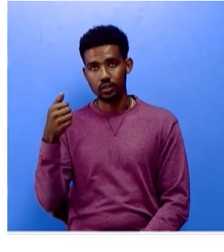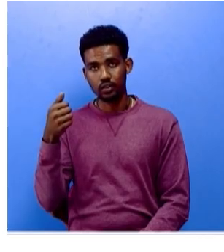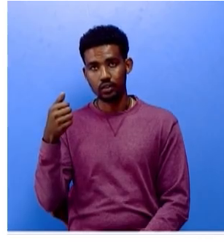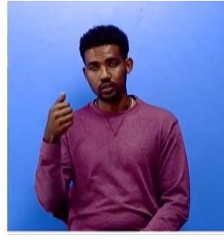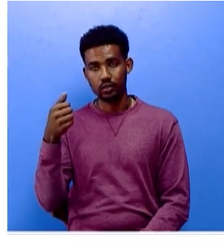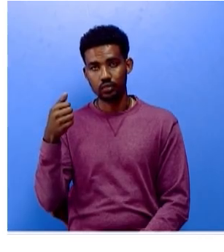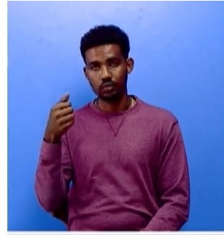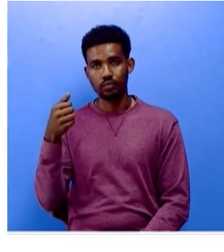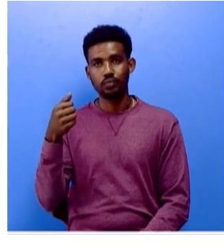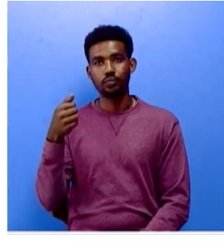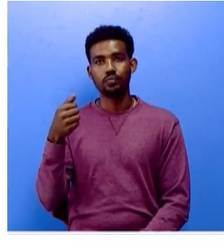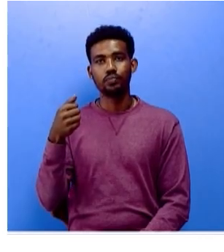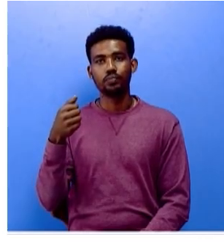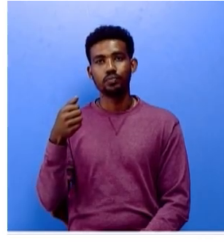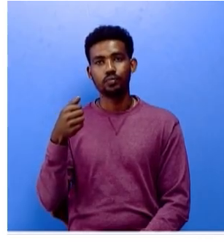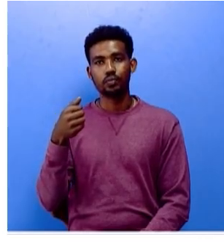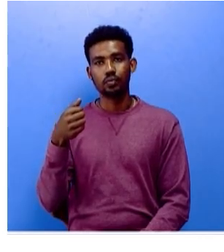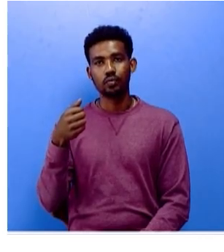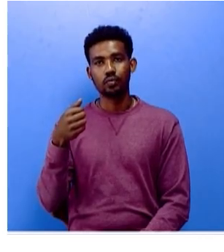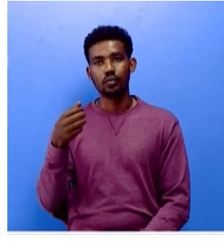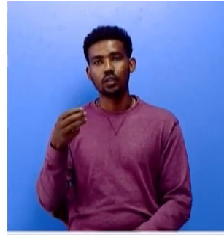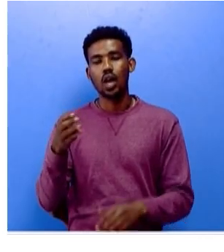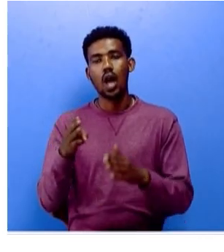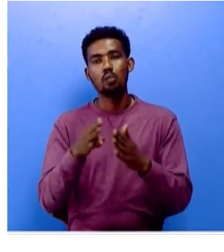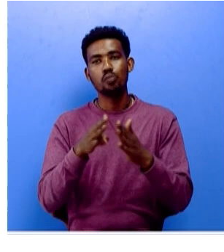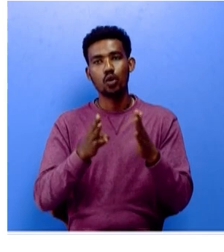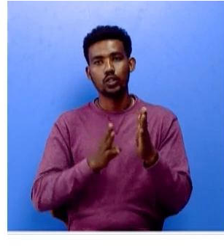yes, apologize